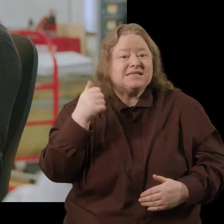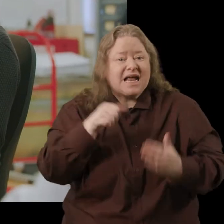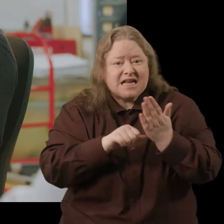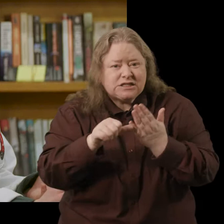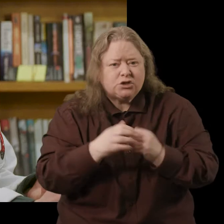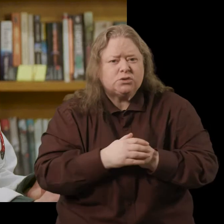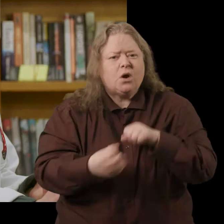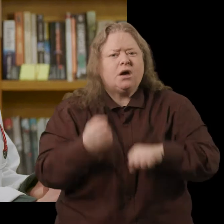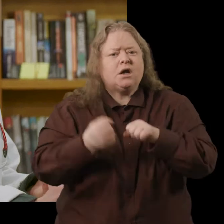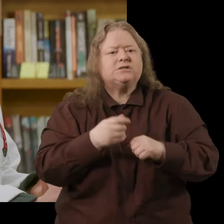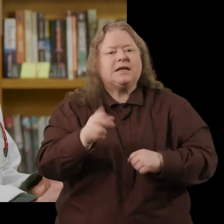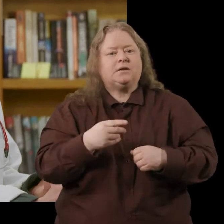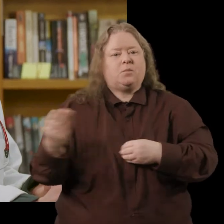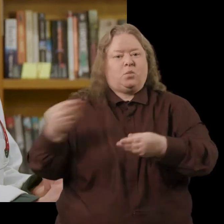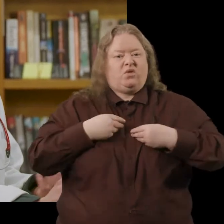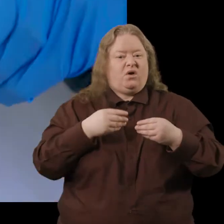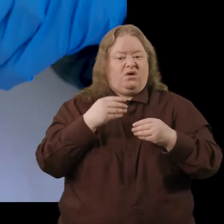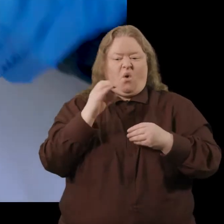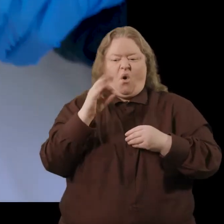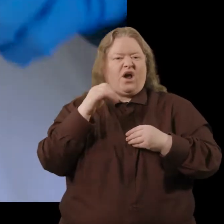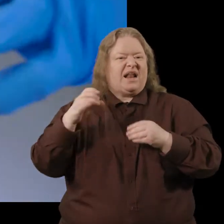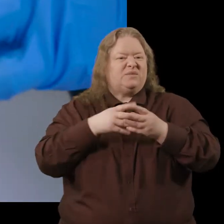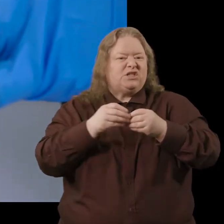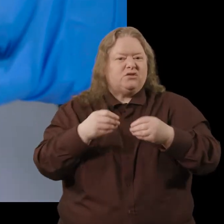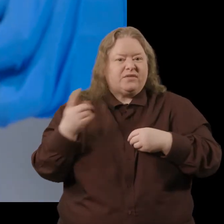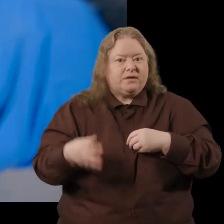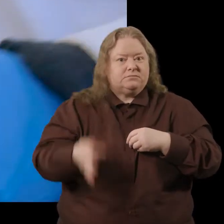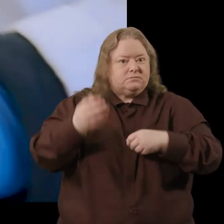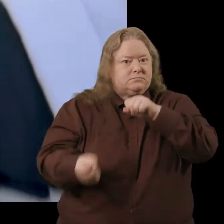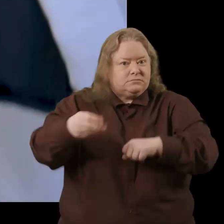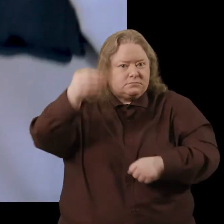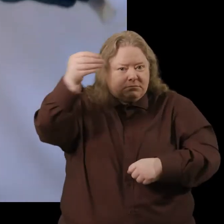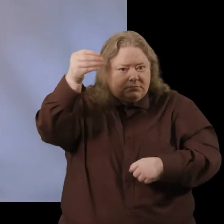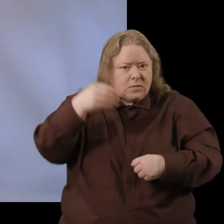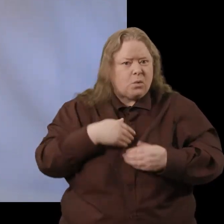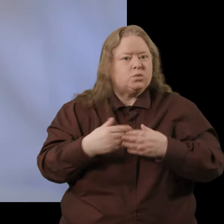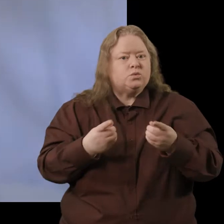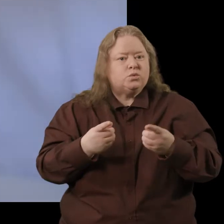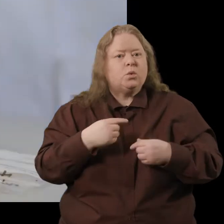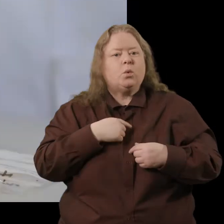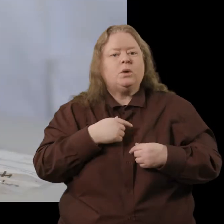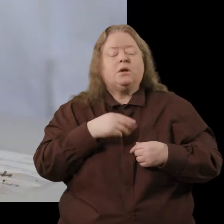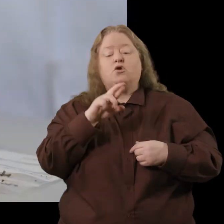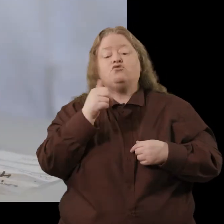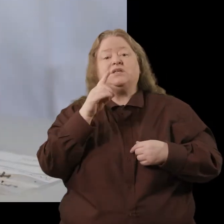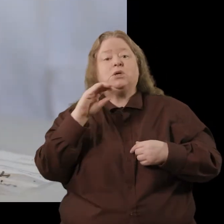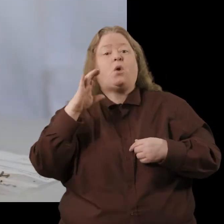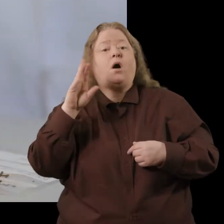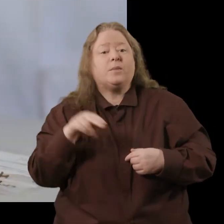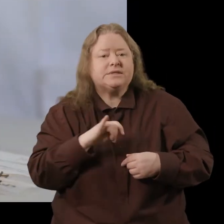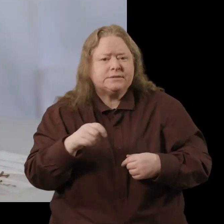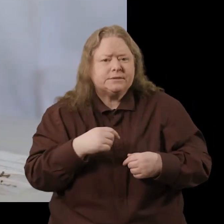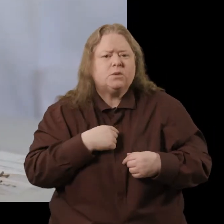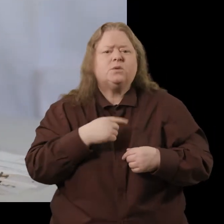can come to us with organic material that they've excavated, and what we can do is we can radiocarbon date it. So we